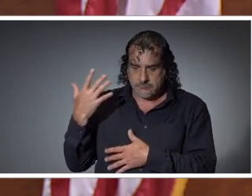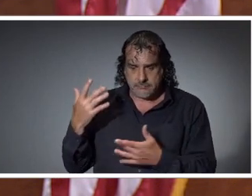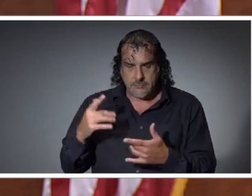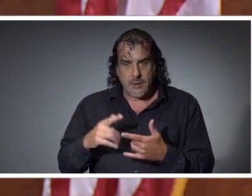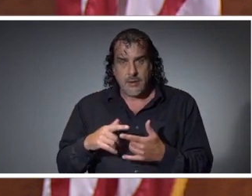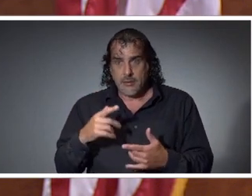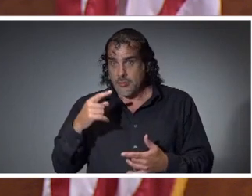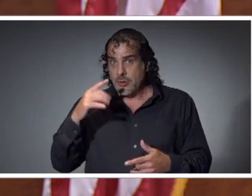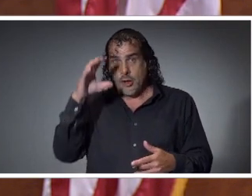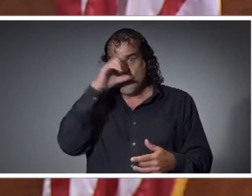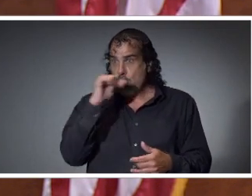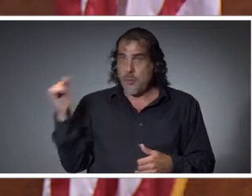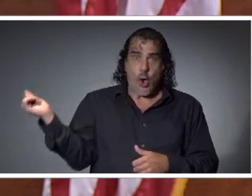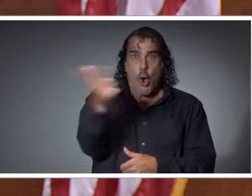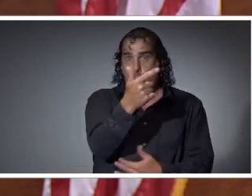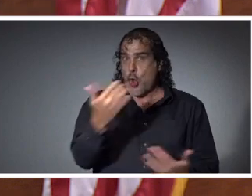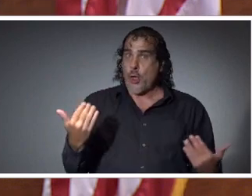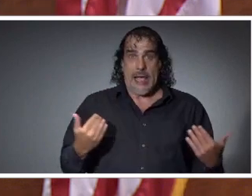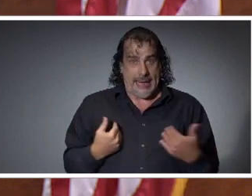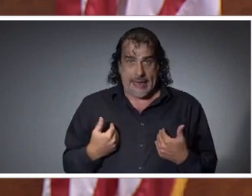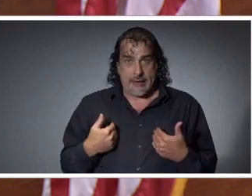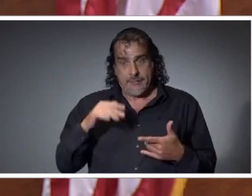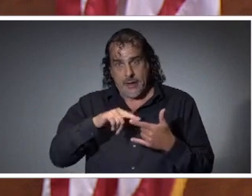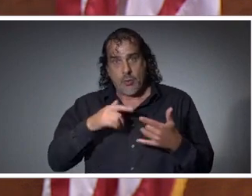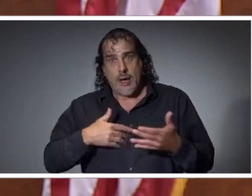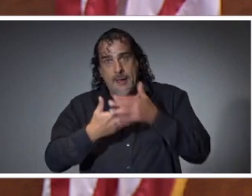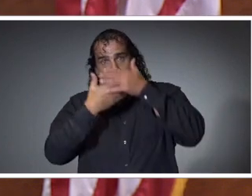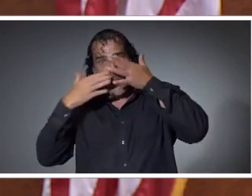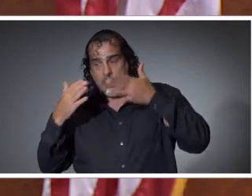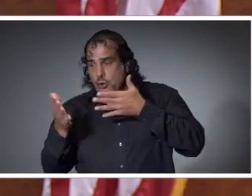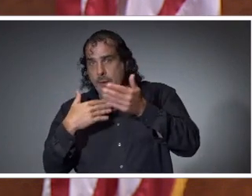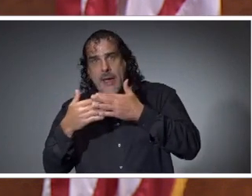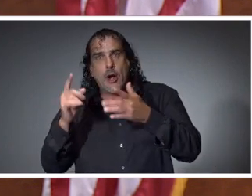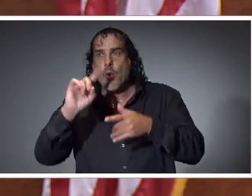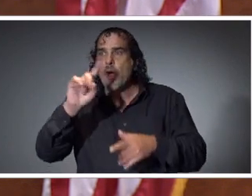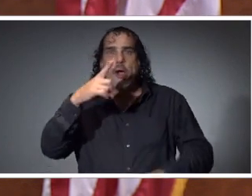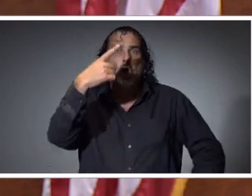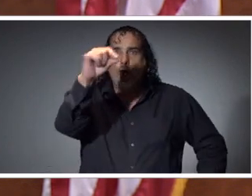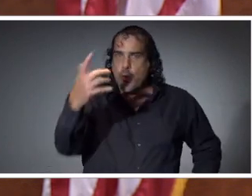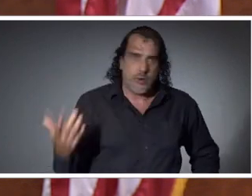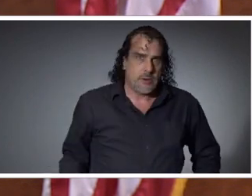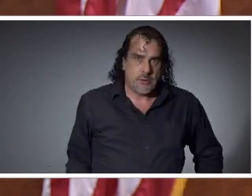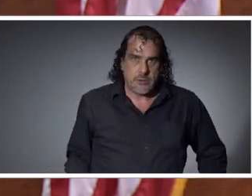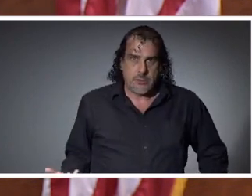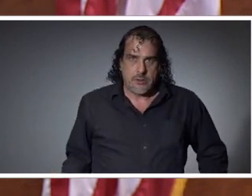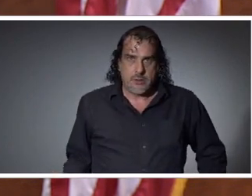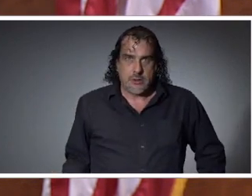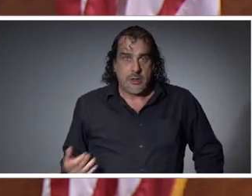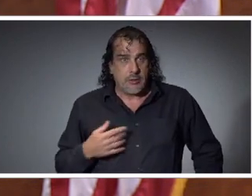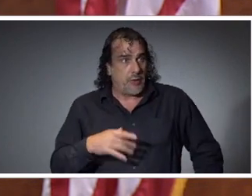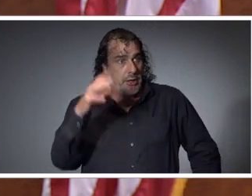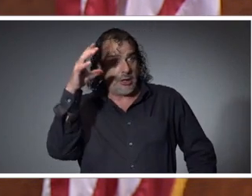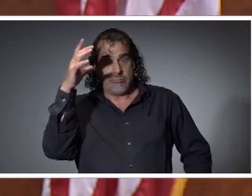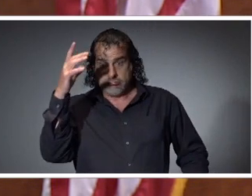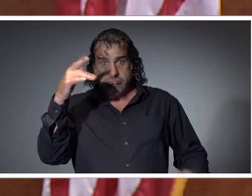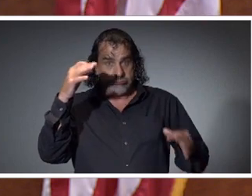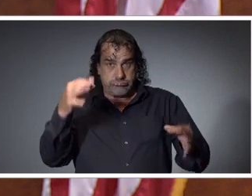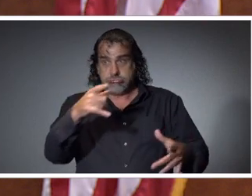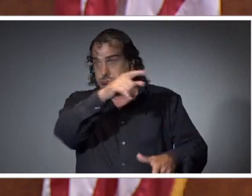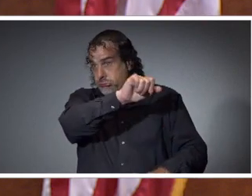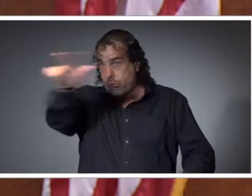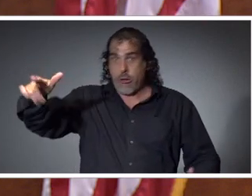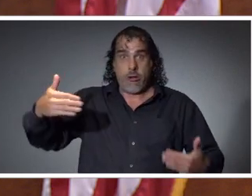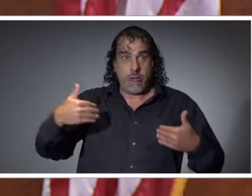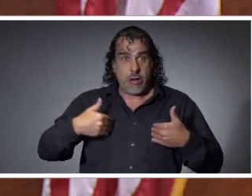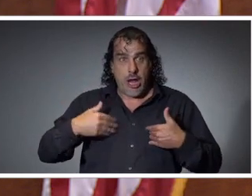that everybody has it. And so that's why we should wear a mask no matter where we are. So if we start by assuming that everybody in the state has it, and therefore we need to